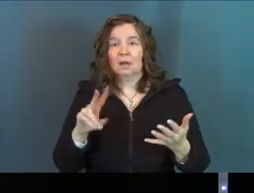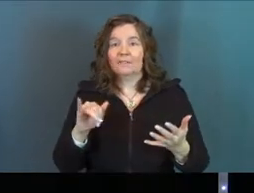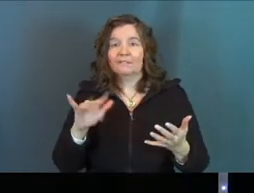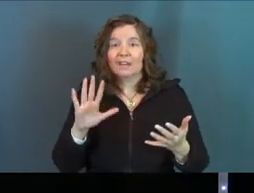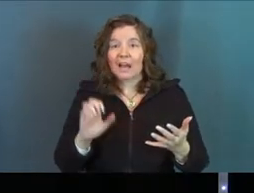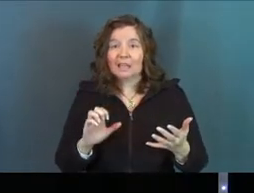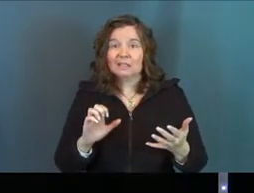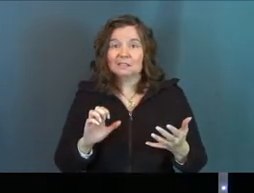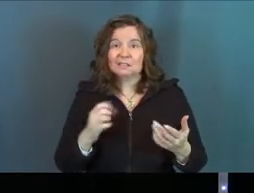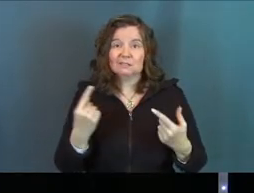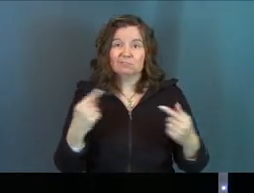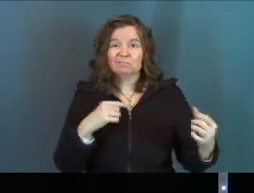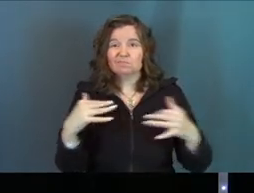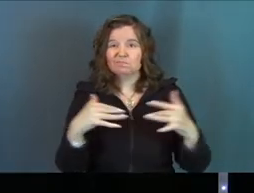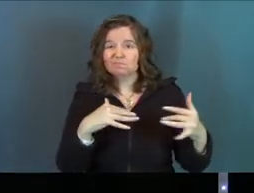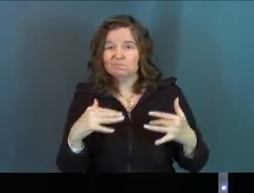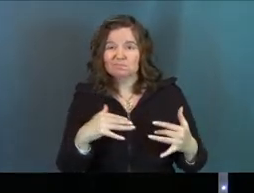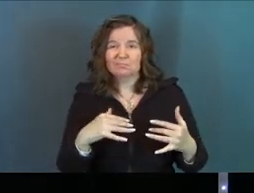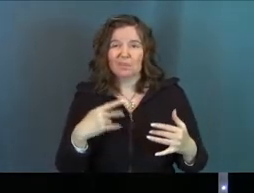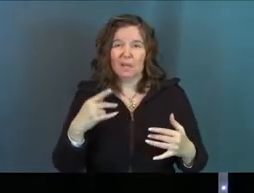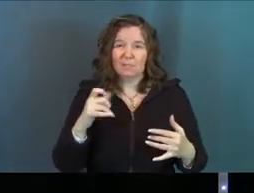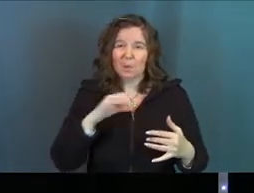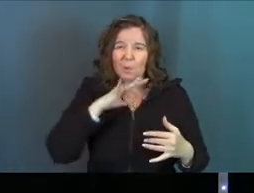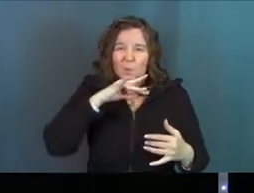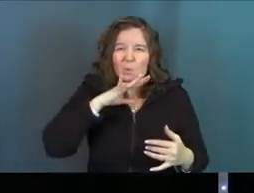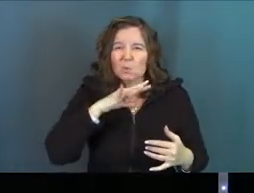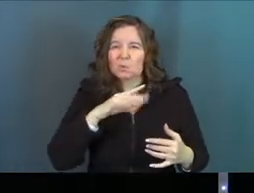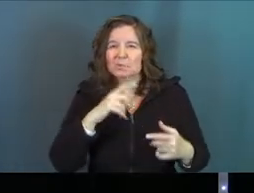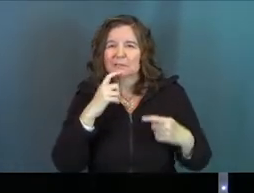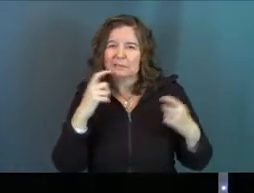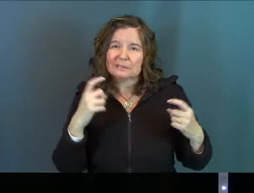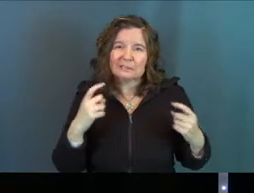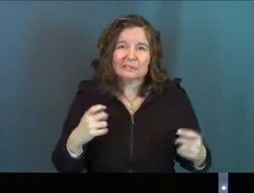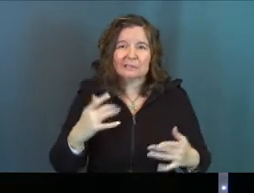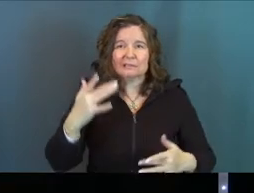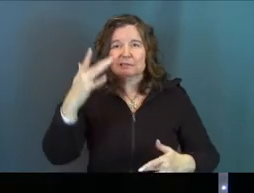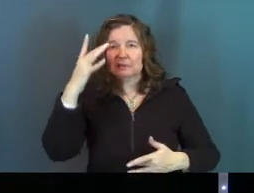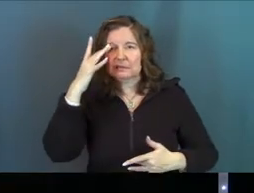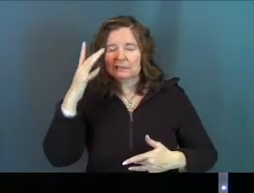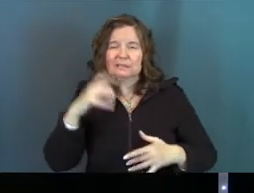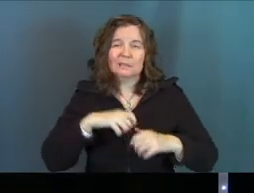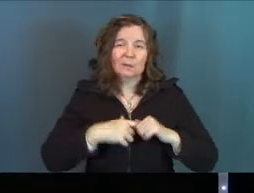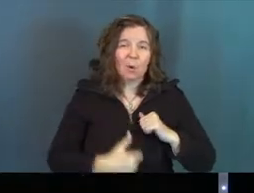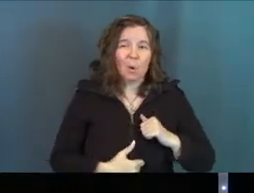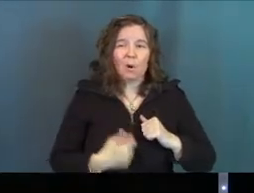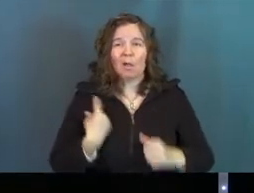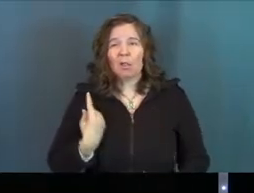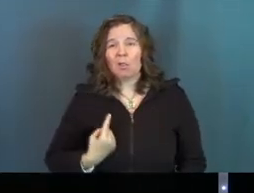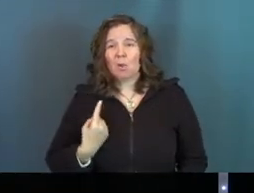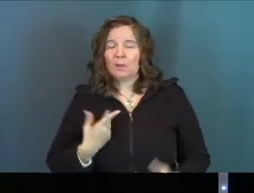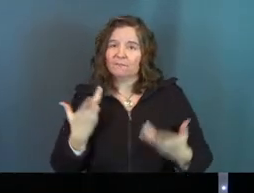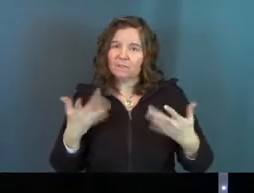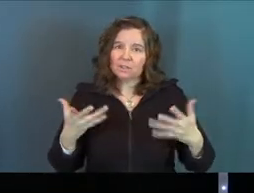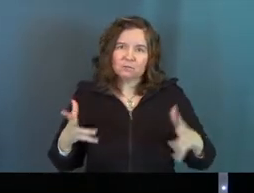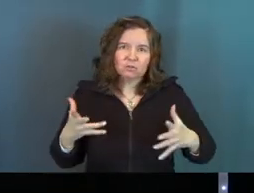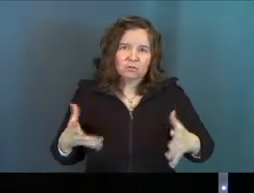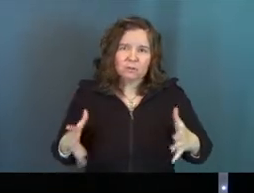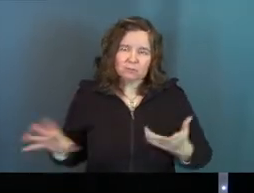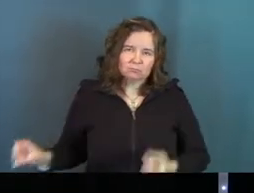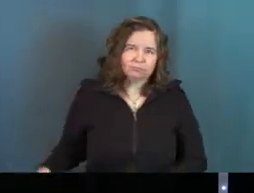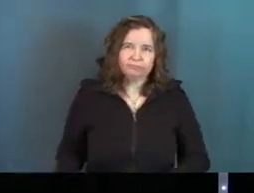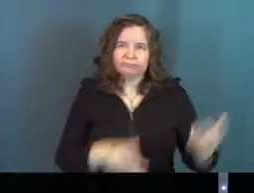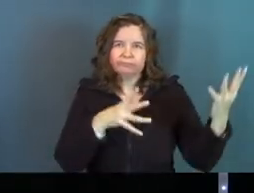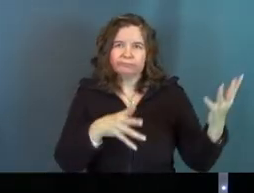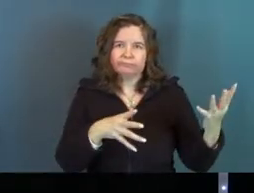pollution, right? No more sin, no more disease, brokenness, and loneliness, no more. All the things that are of this earth that